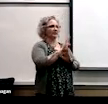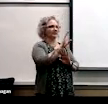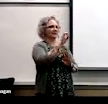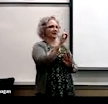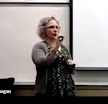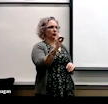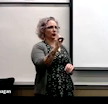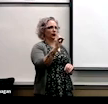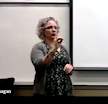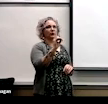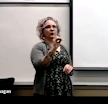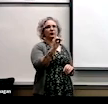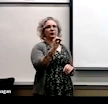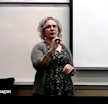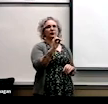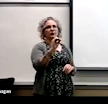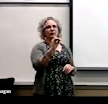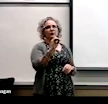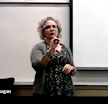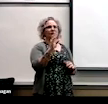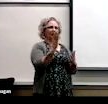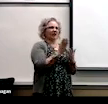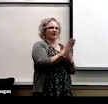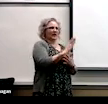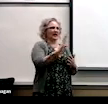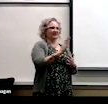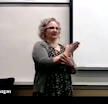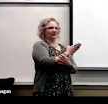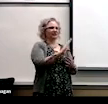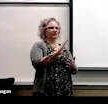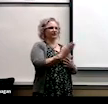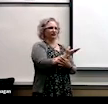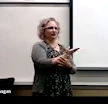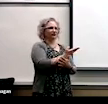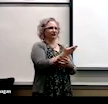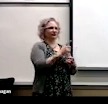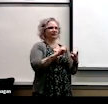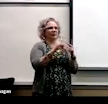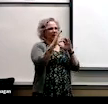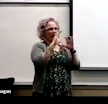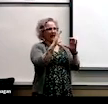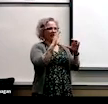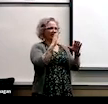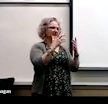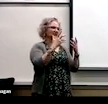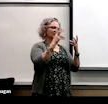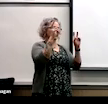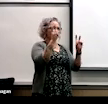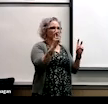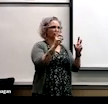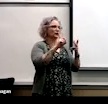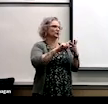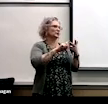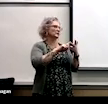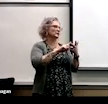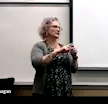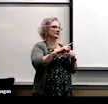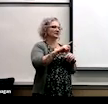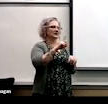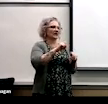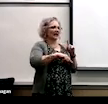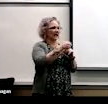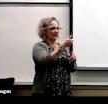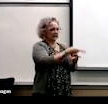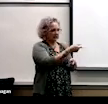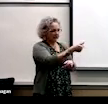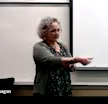least moderate or further worse, sort of inability to communicate, no sort of ability to take care of themselves, a